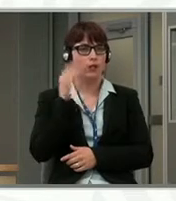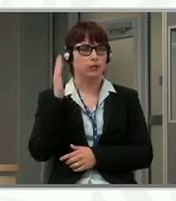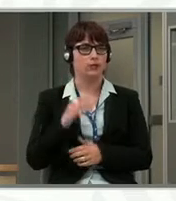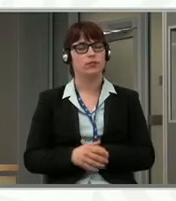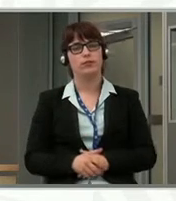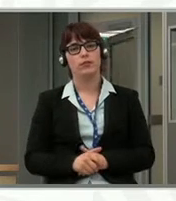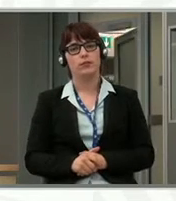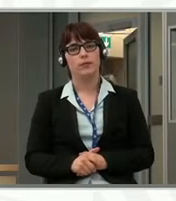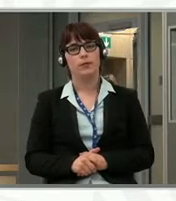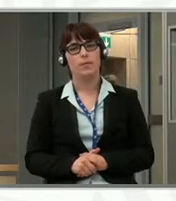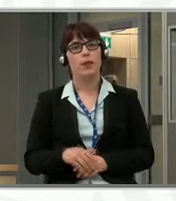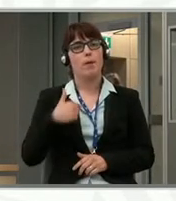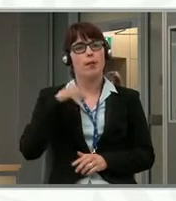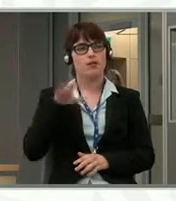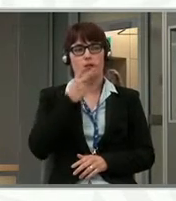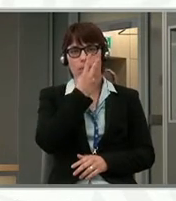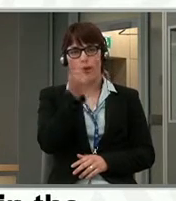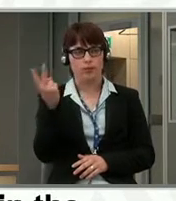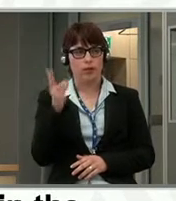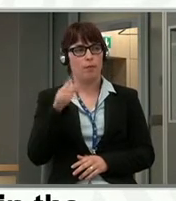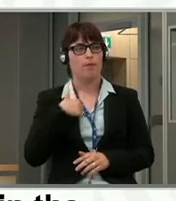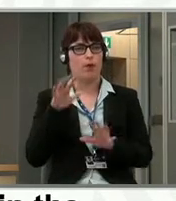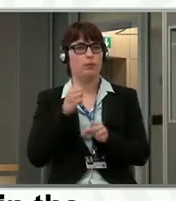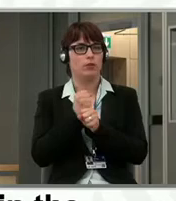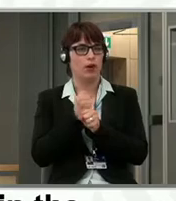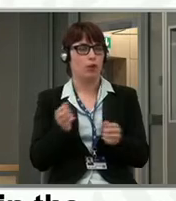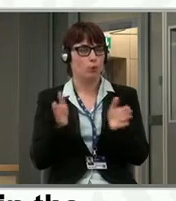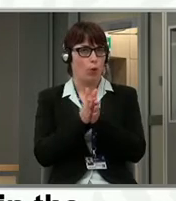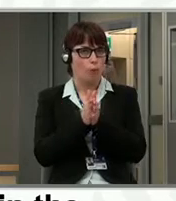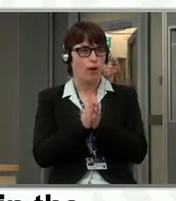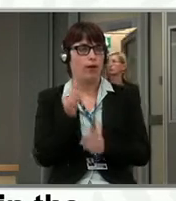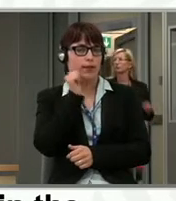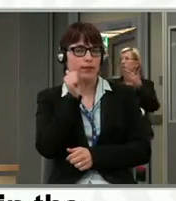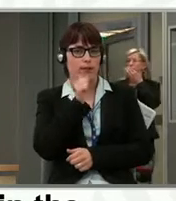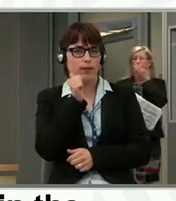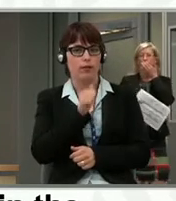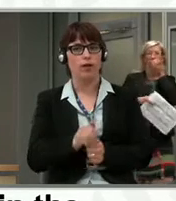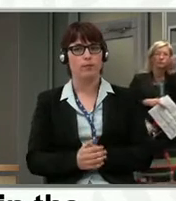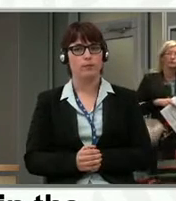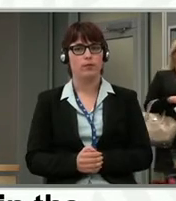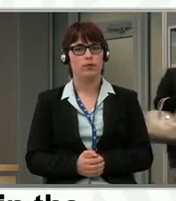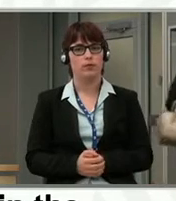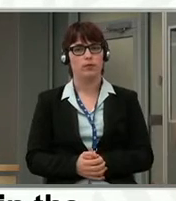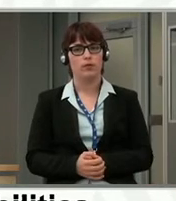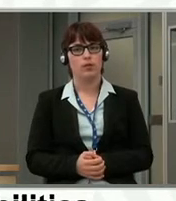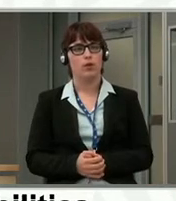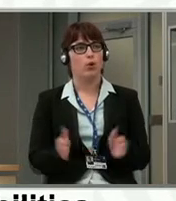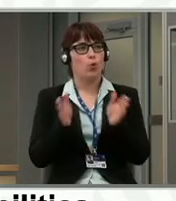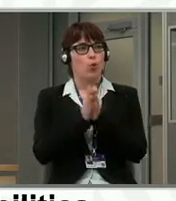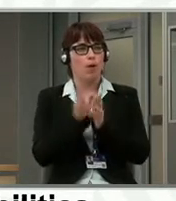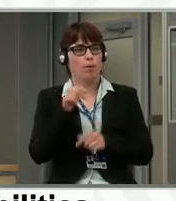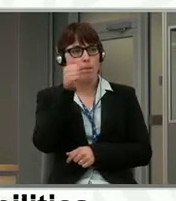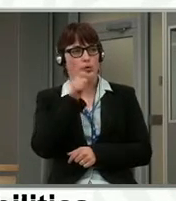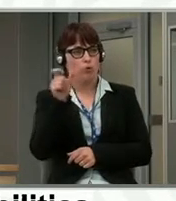all together in the EU level among with the people with disability to improve our